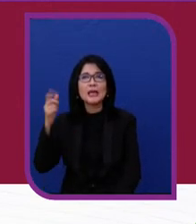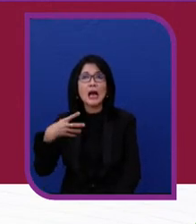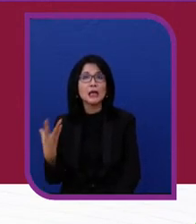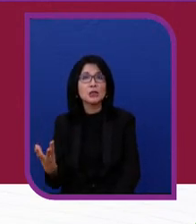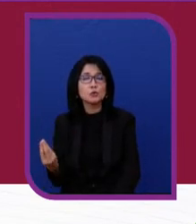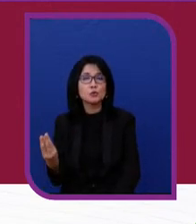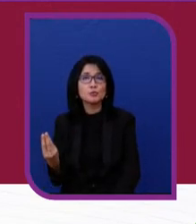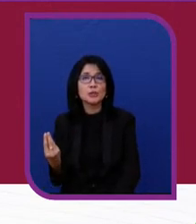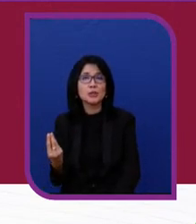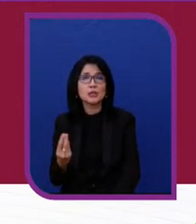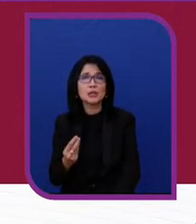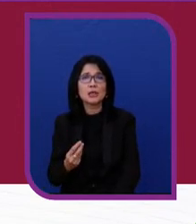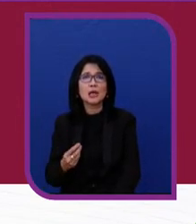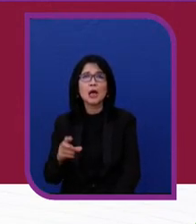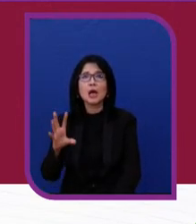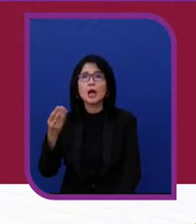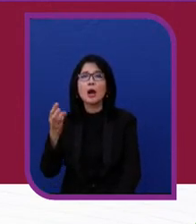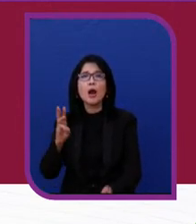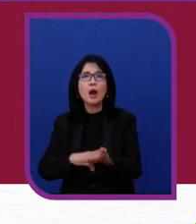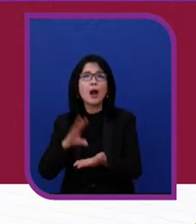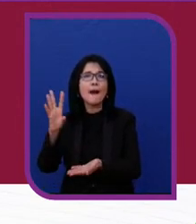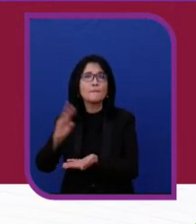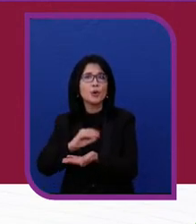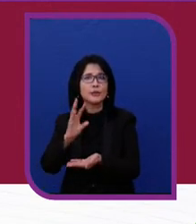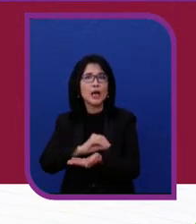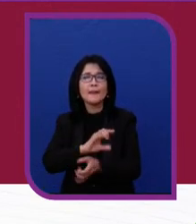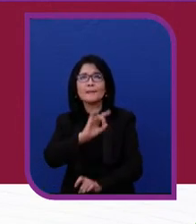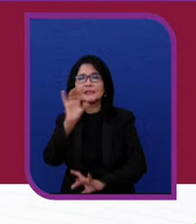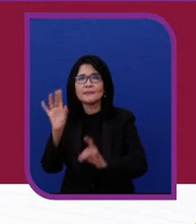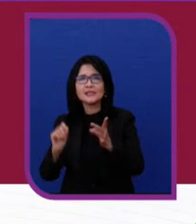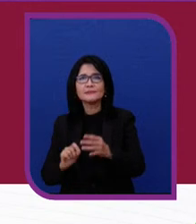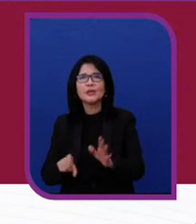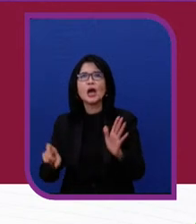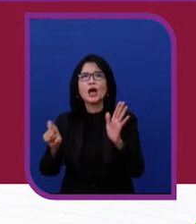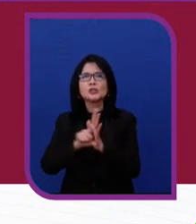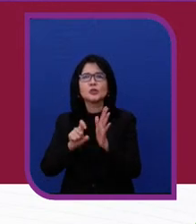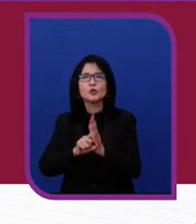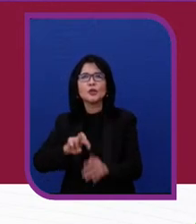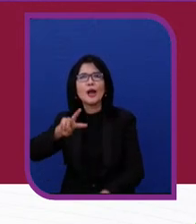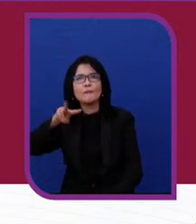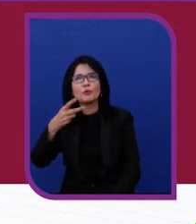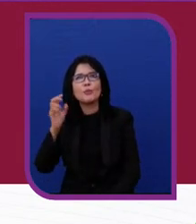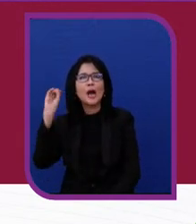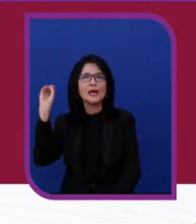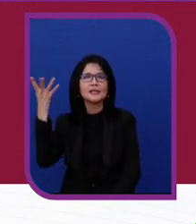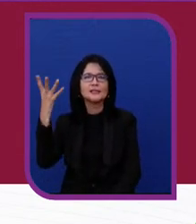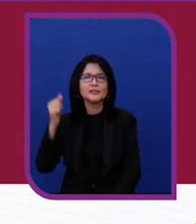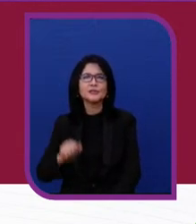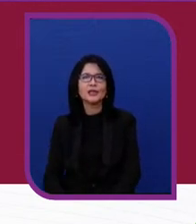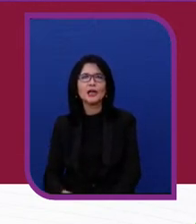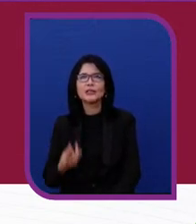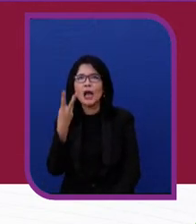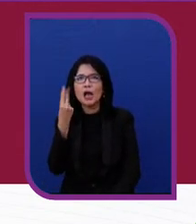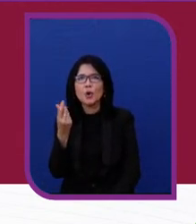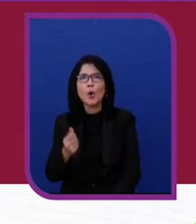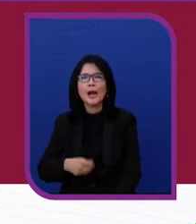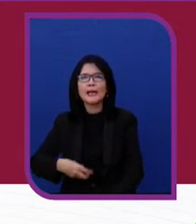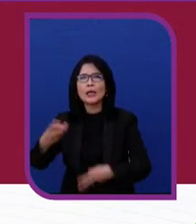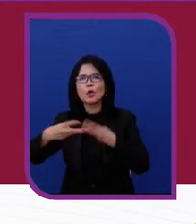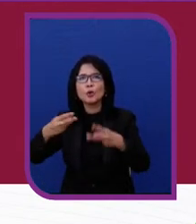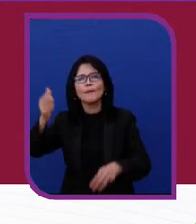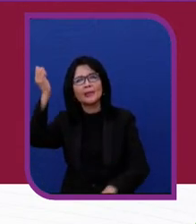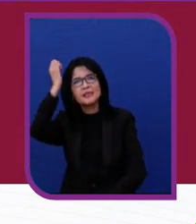motrol like Advance climate change Advanced software dan how we